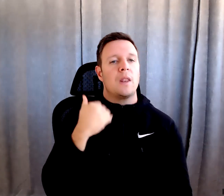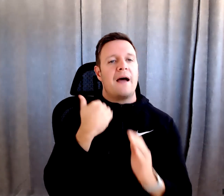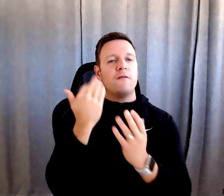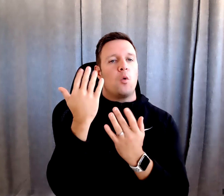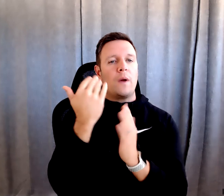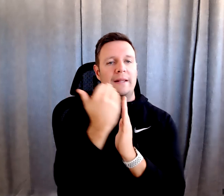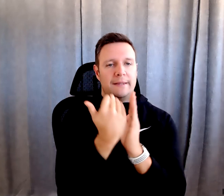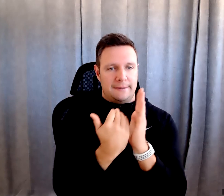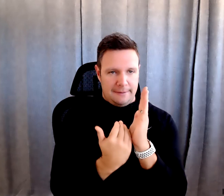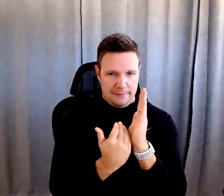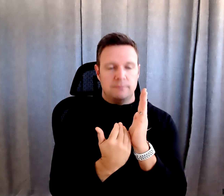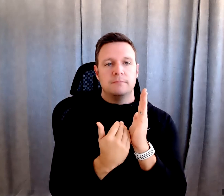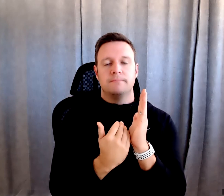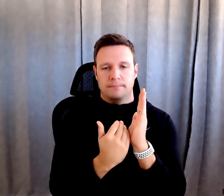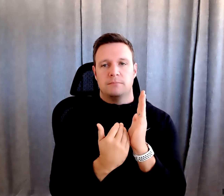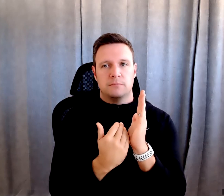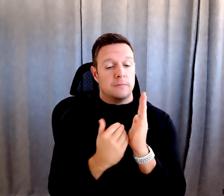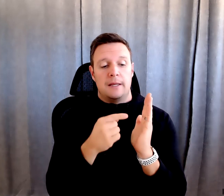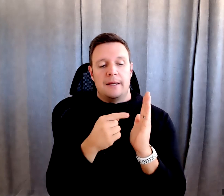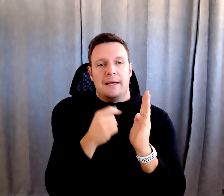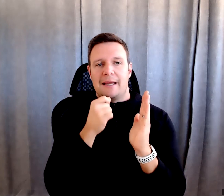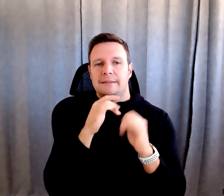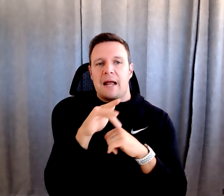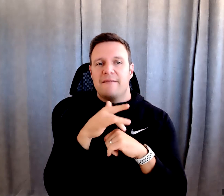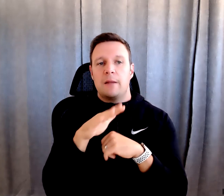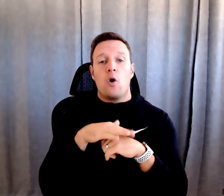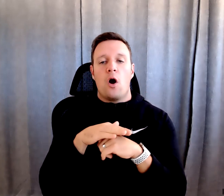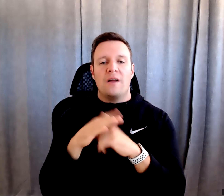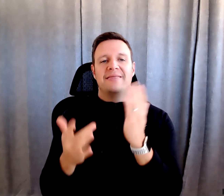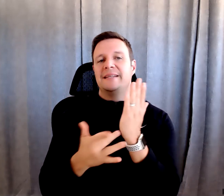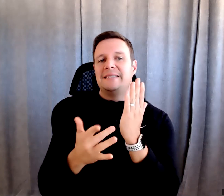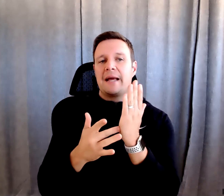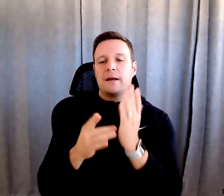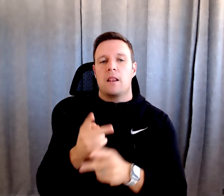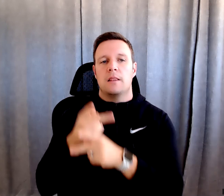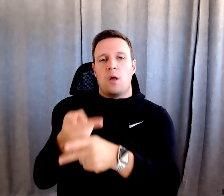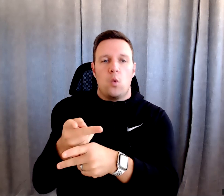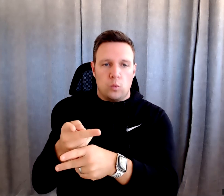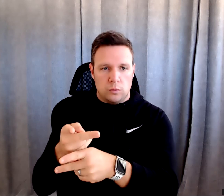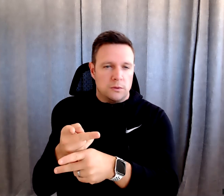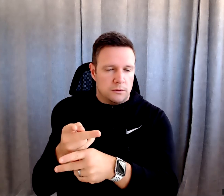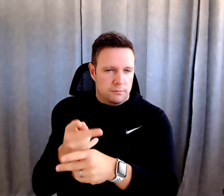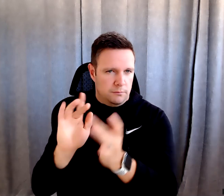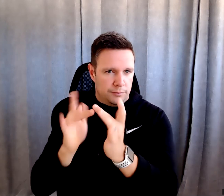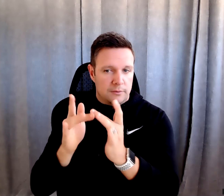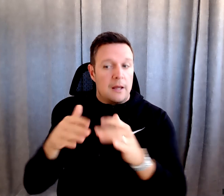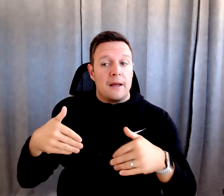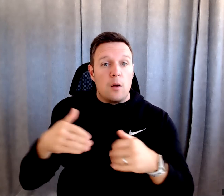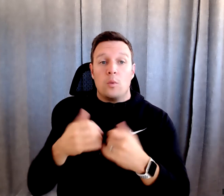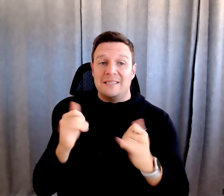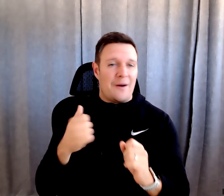up. It's not available on that Tech Loans page just yet because we still have all of the devices.